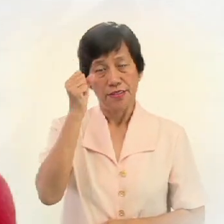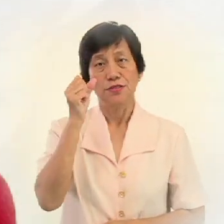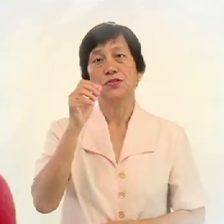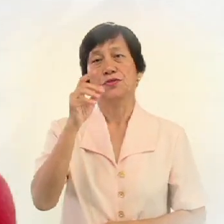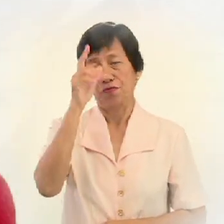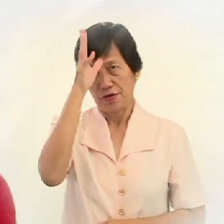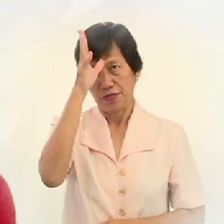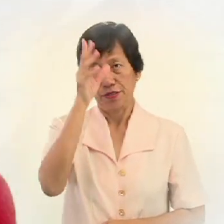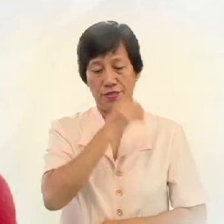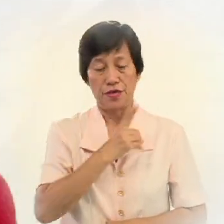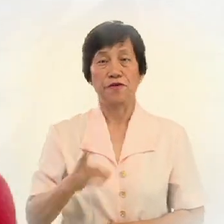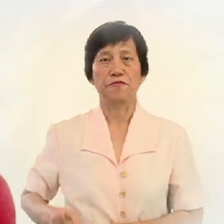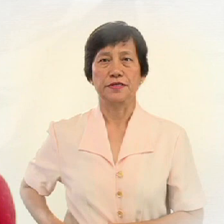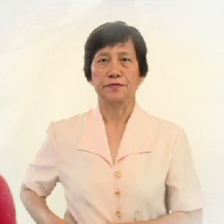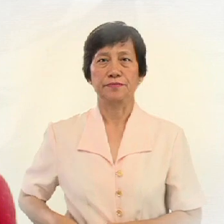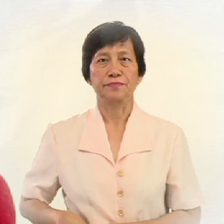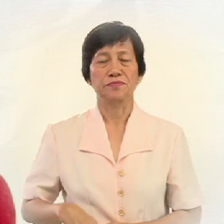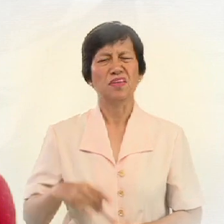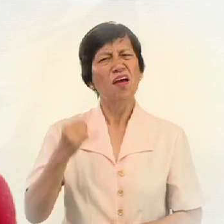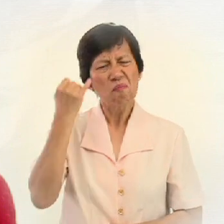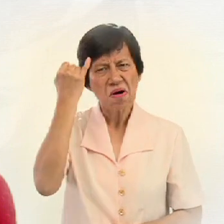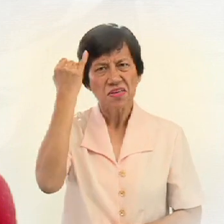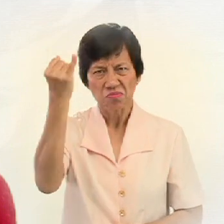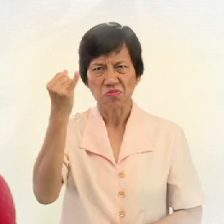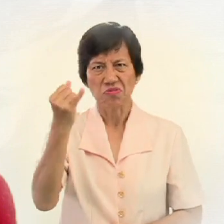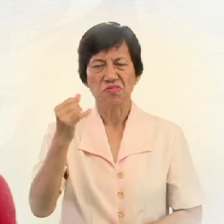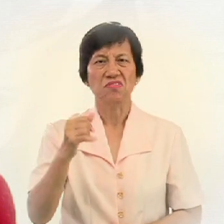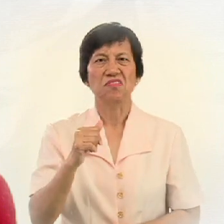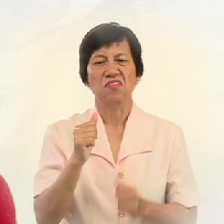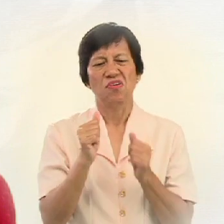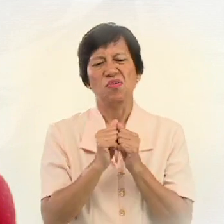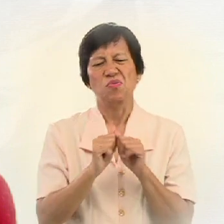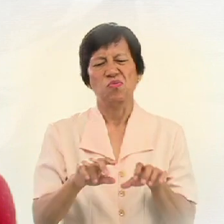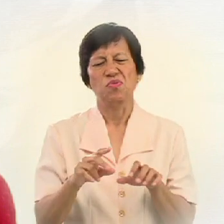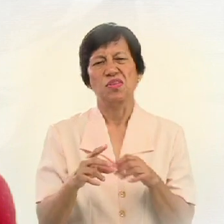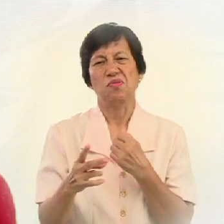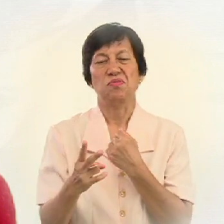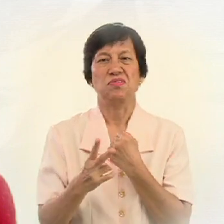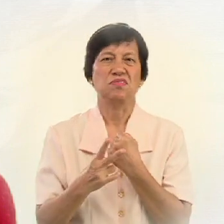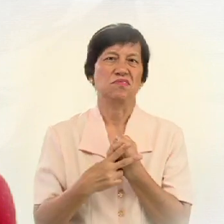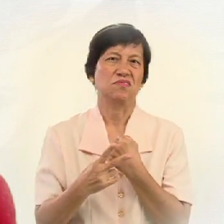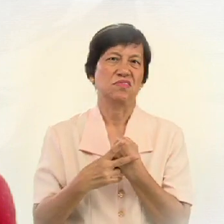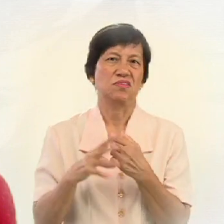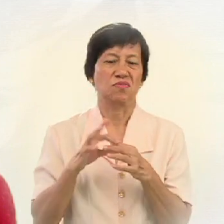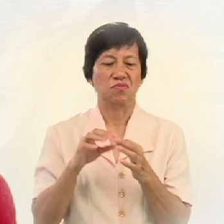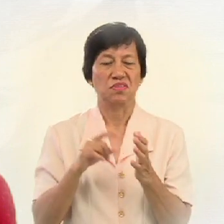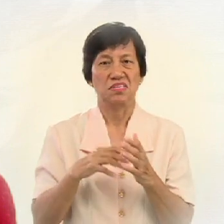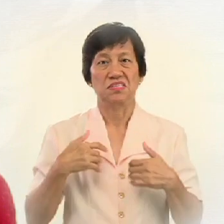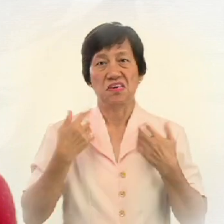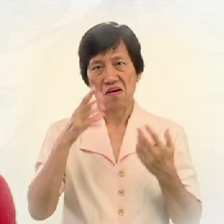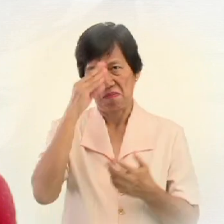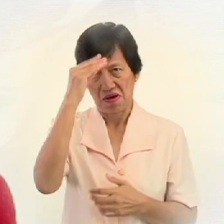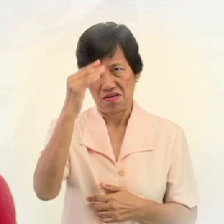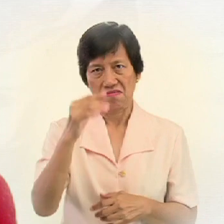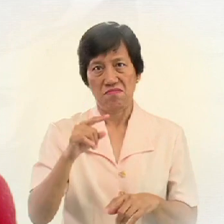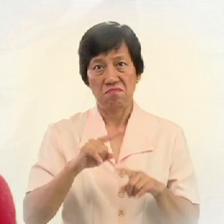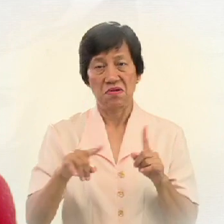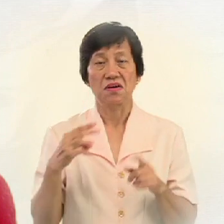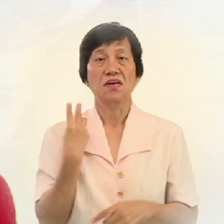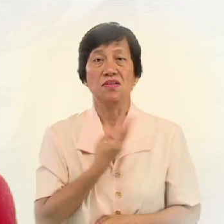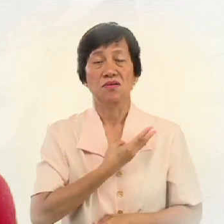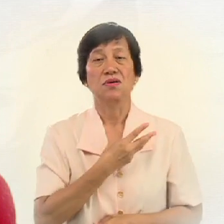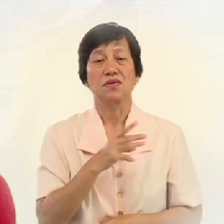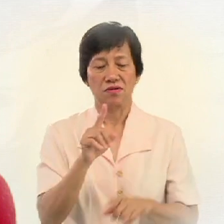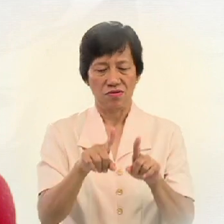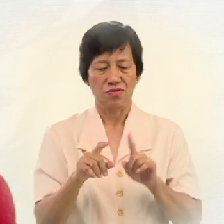Imagine the insecurity of this young man. But we also